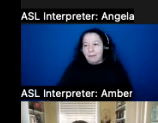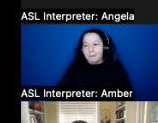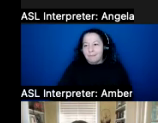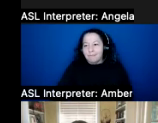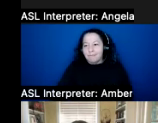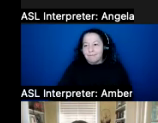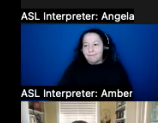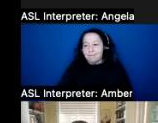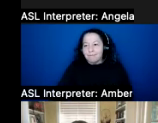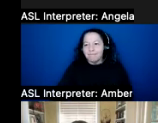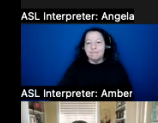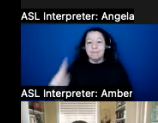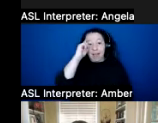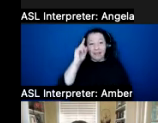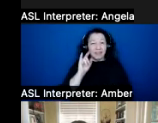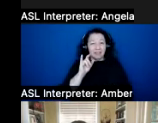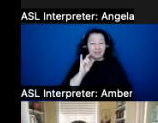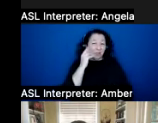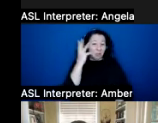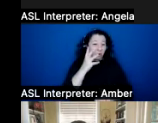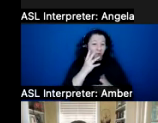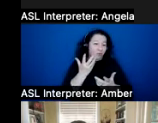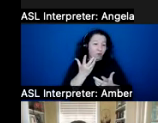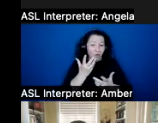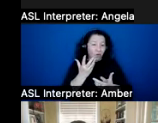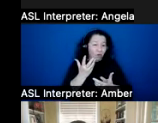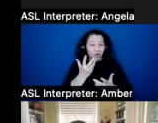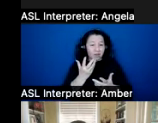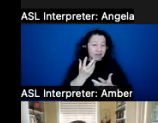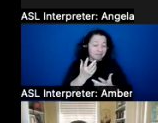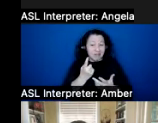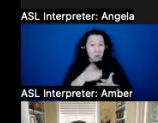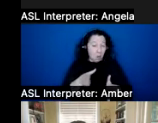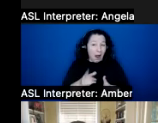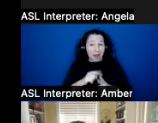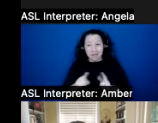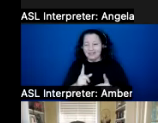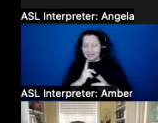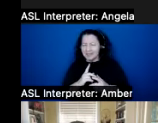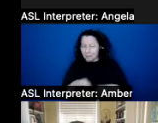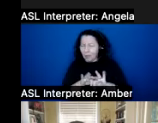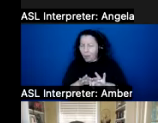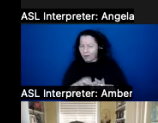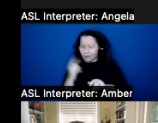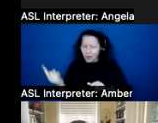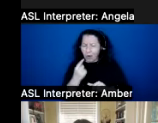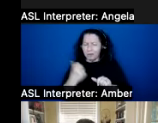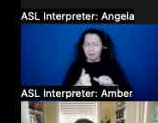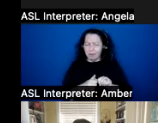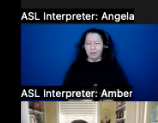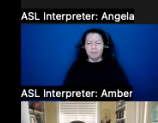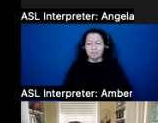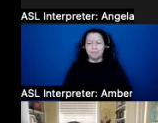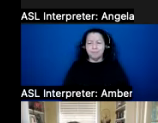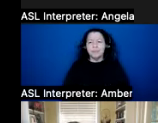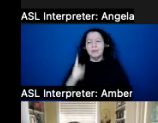way, and I think it's very important to kind of always keep that in mind. And so I think an